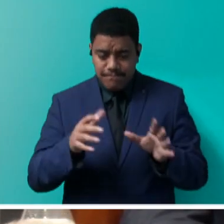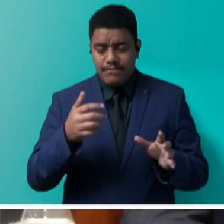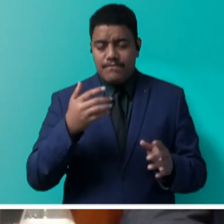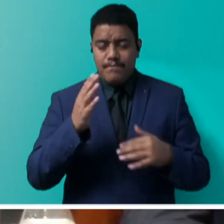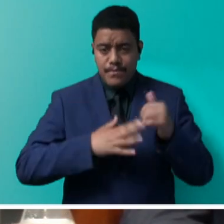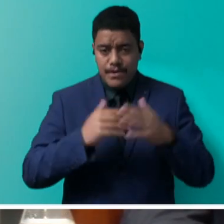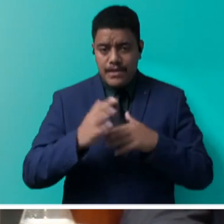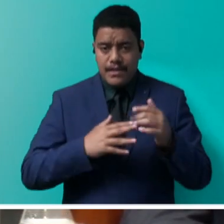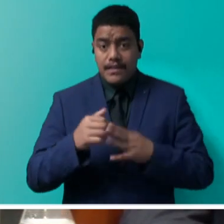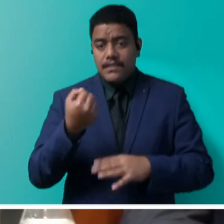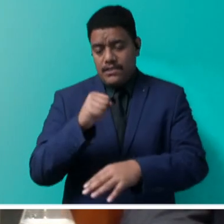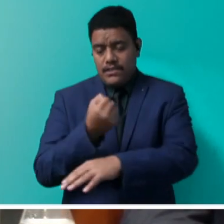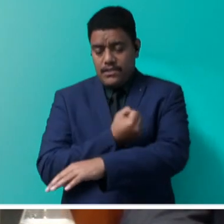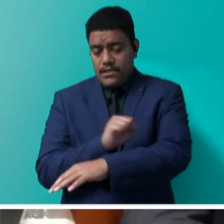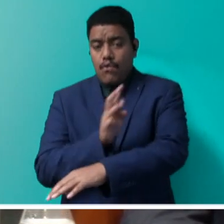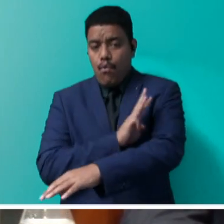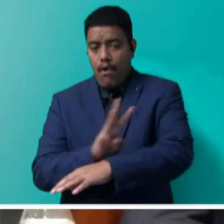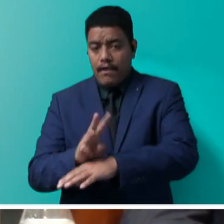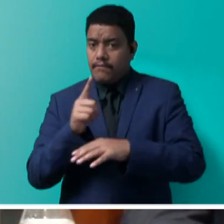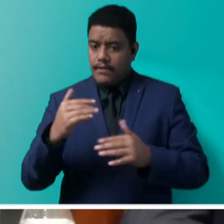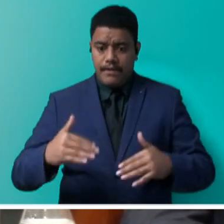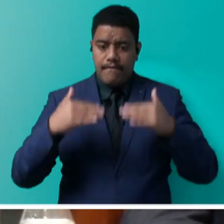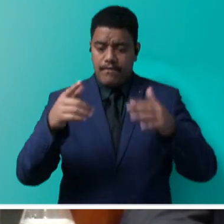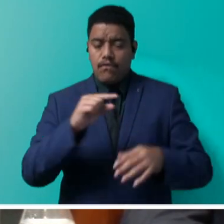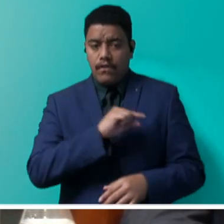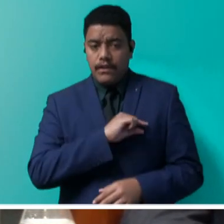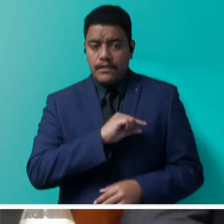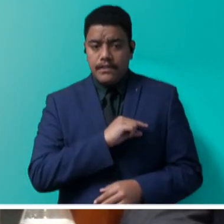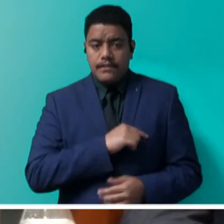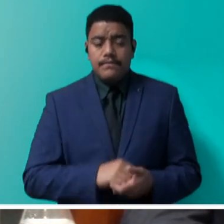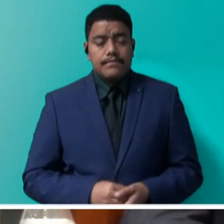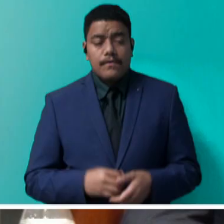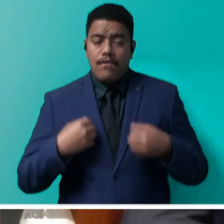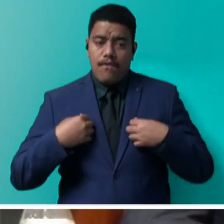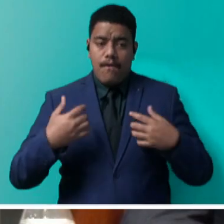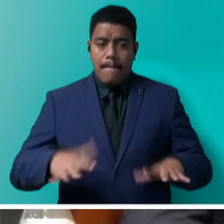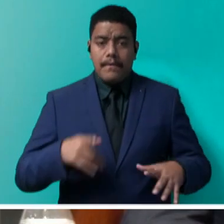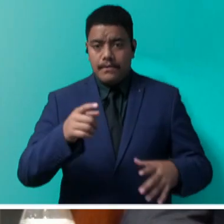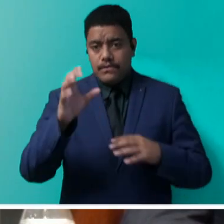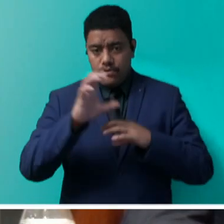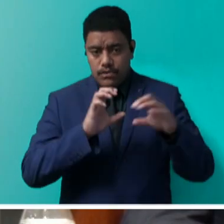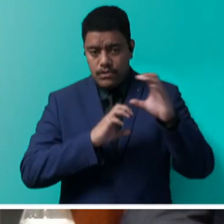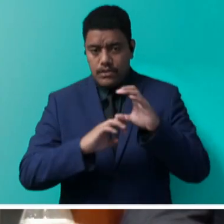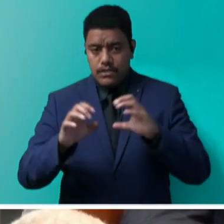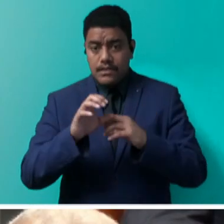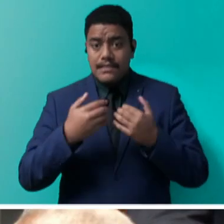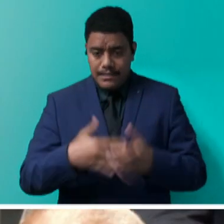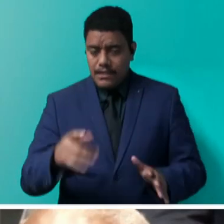seawall projects are advanced in the completion phase. For instance, construction will start